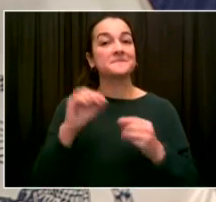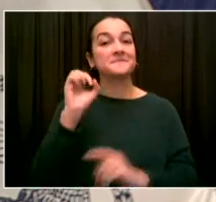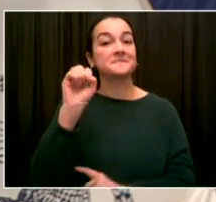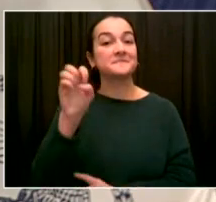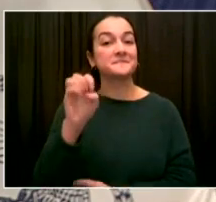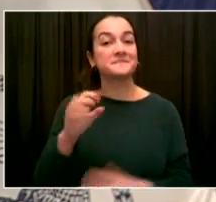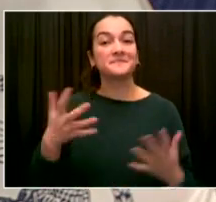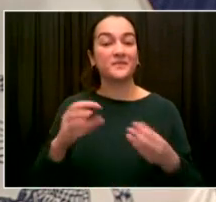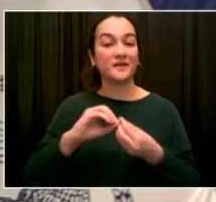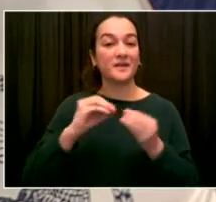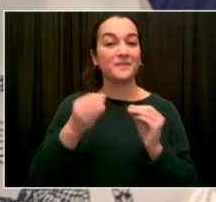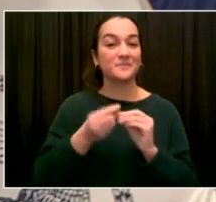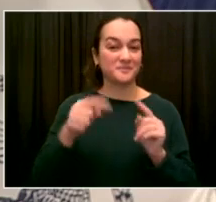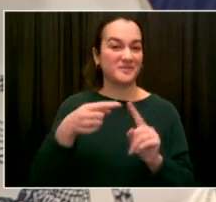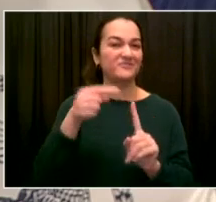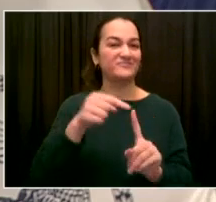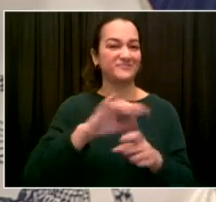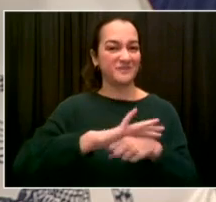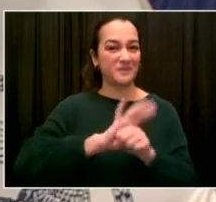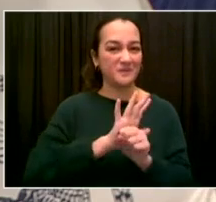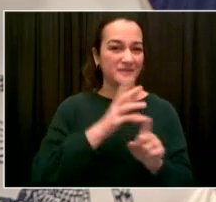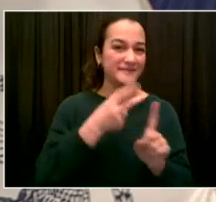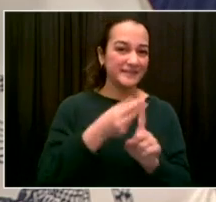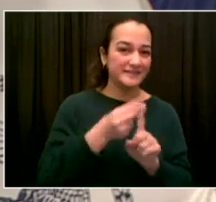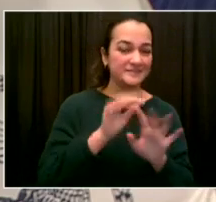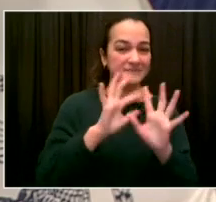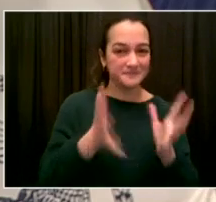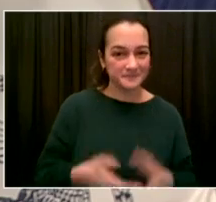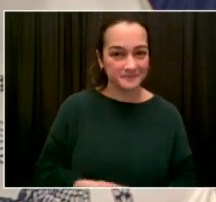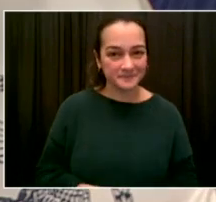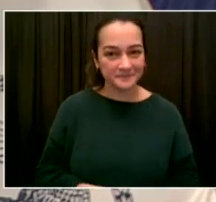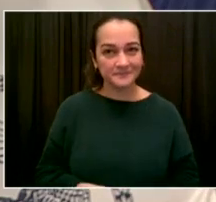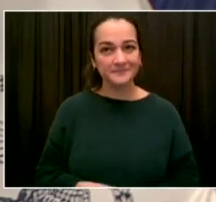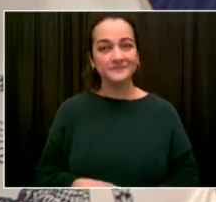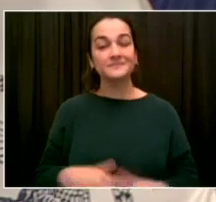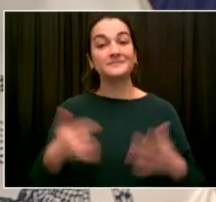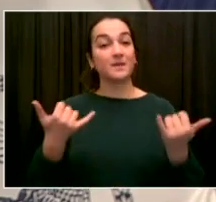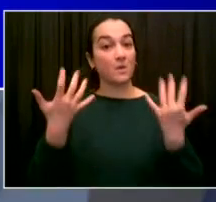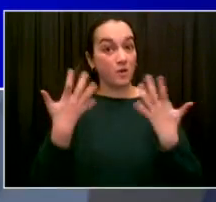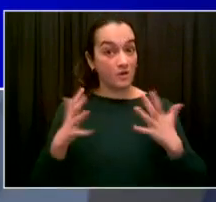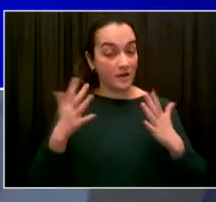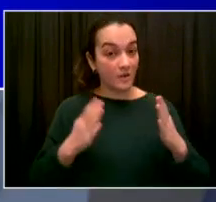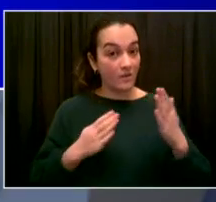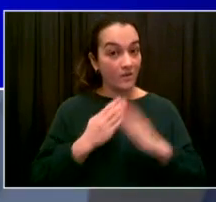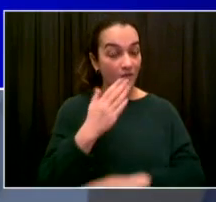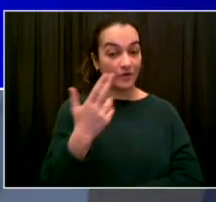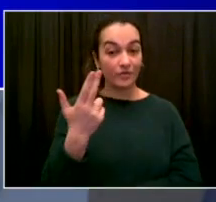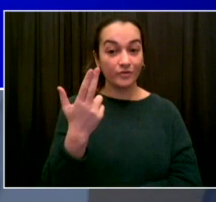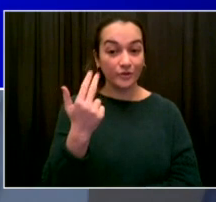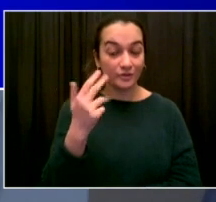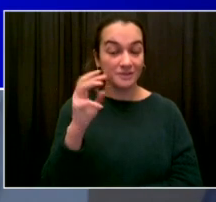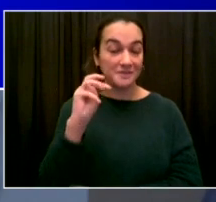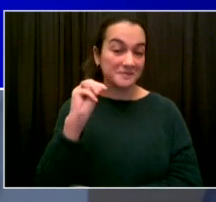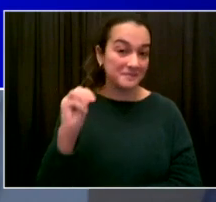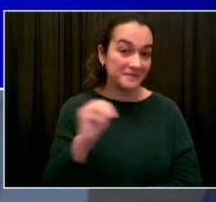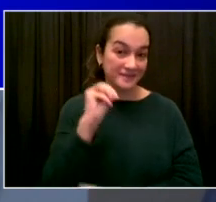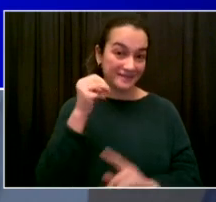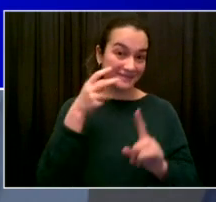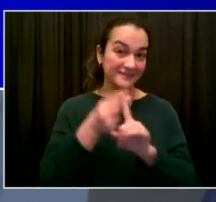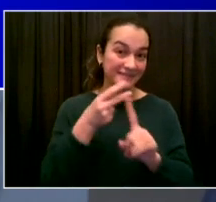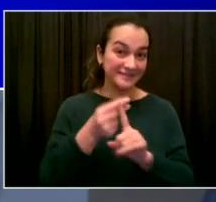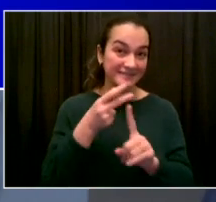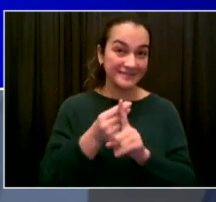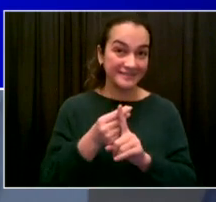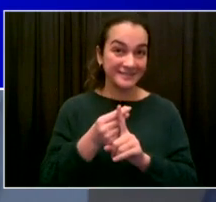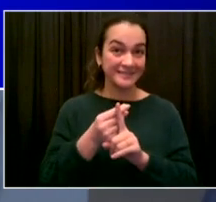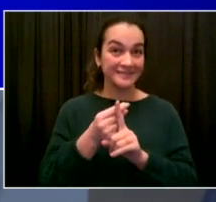passed 13 million vaccine doses from day one. 13 million times a New Yorker rolled up their sleeve